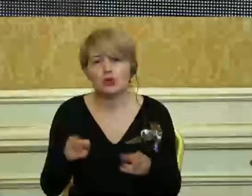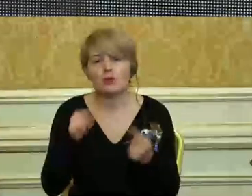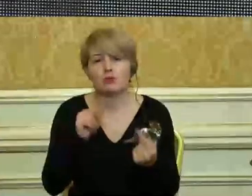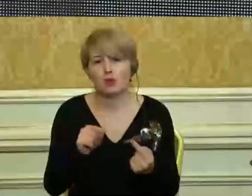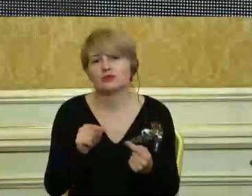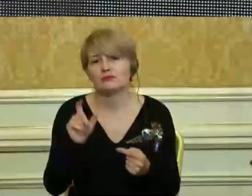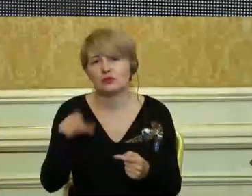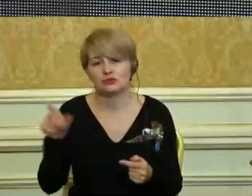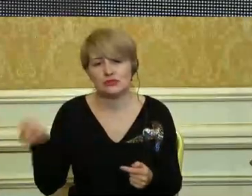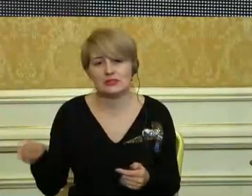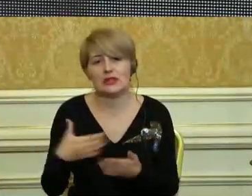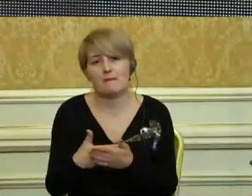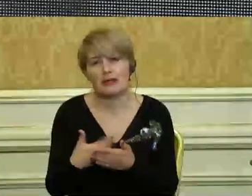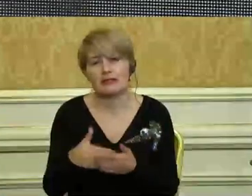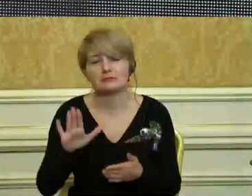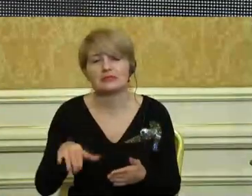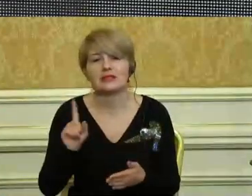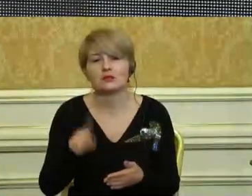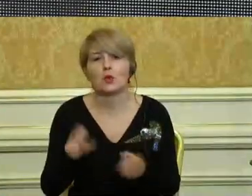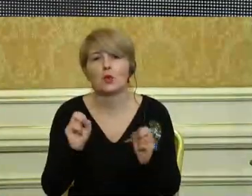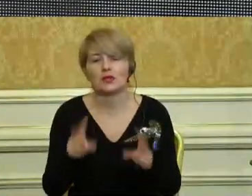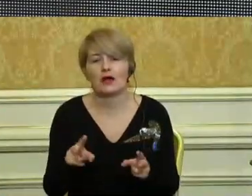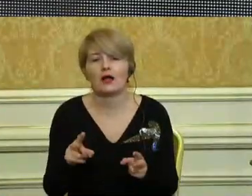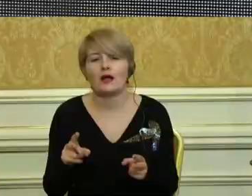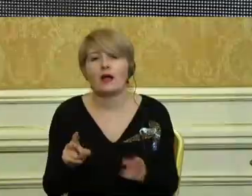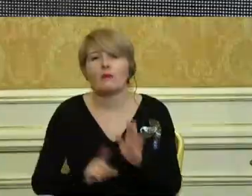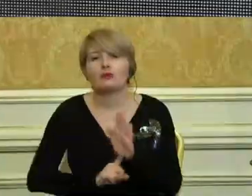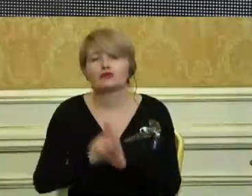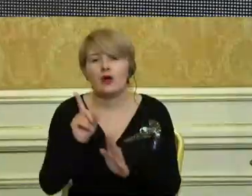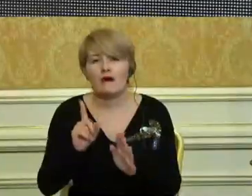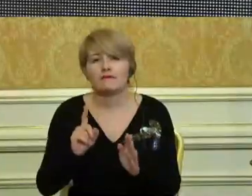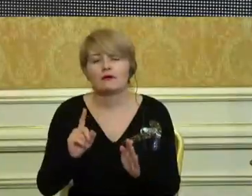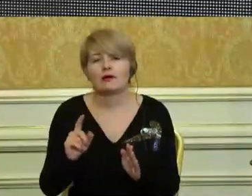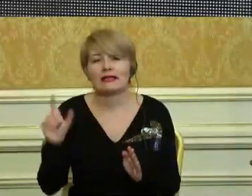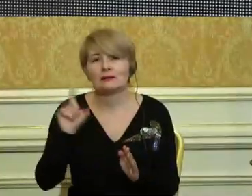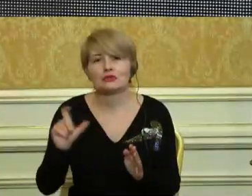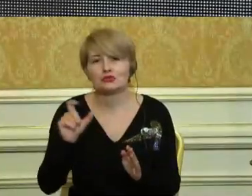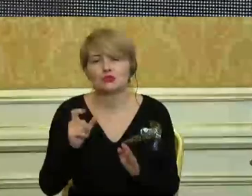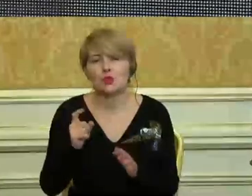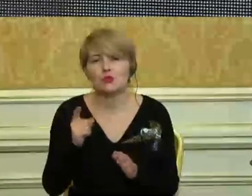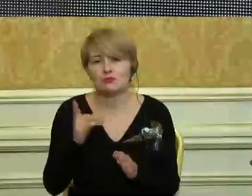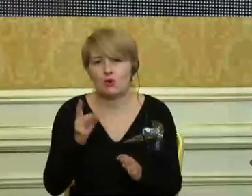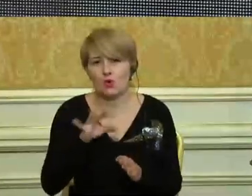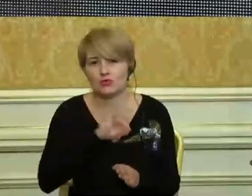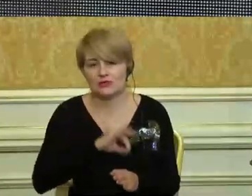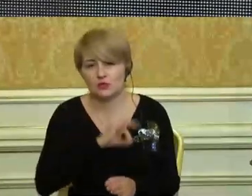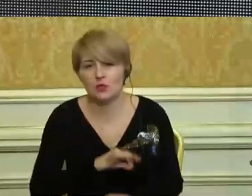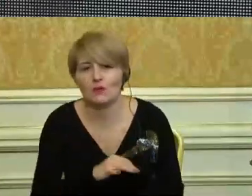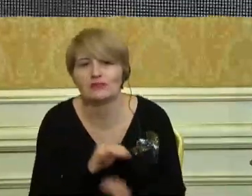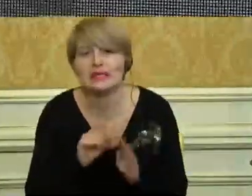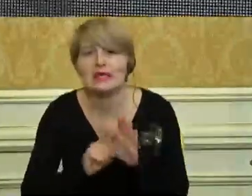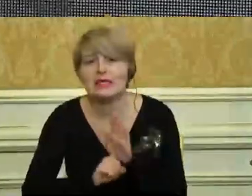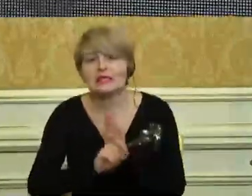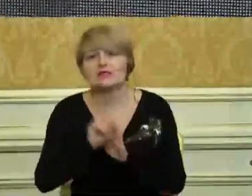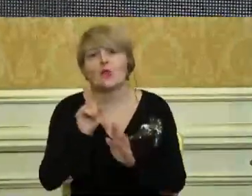its own people. Russia conducted the first known offensive use of nerve agent on the territory of one of our